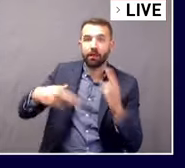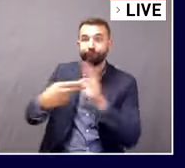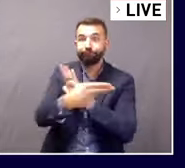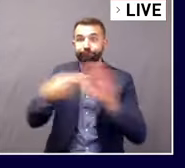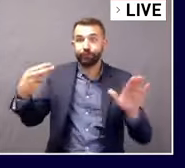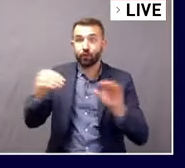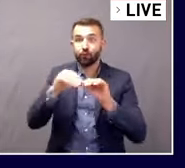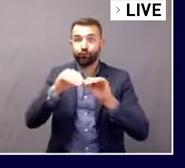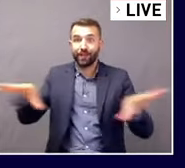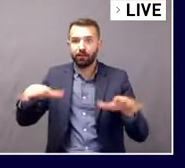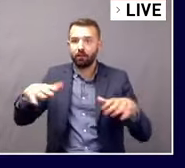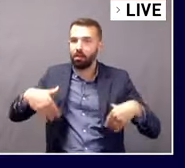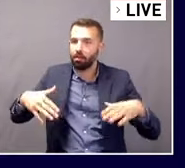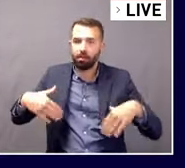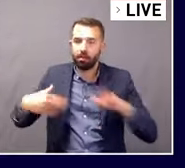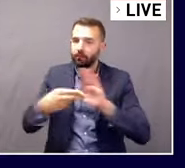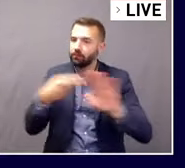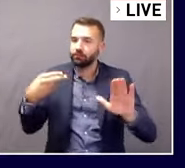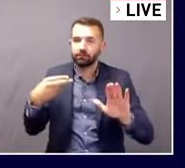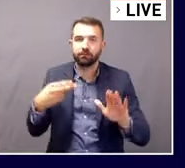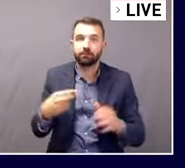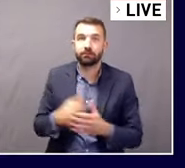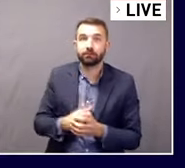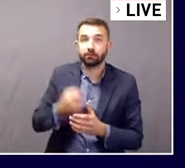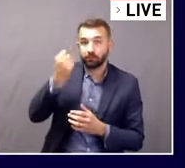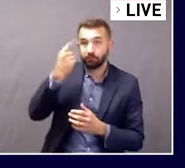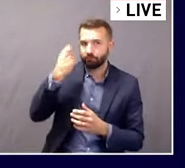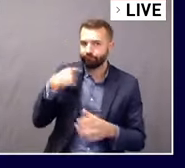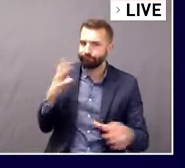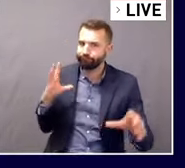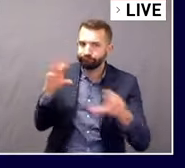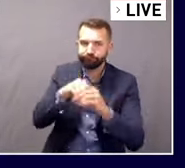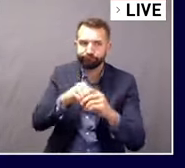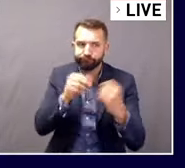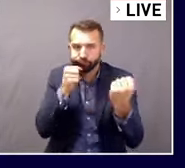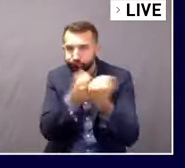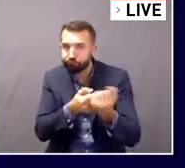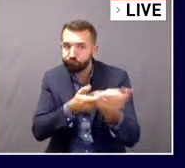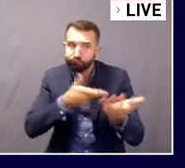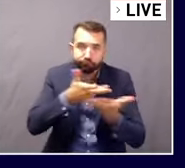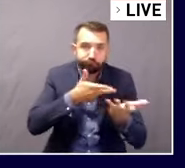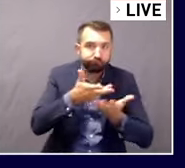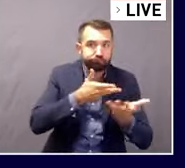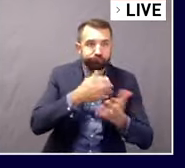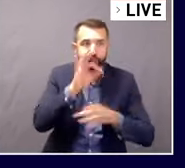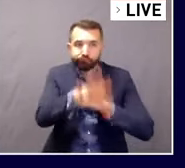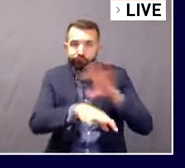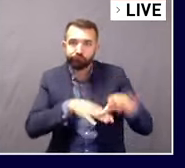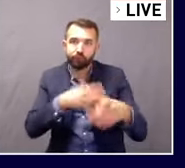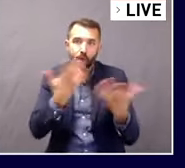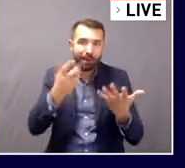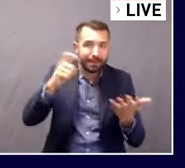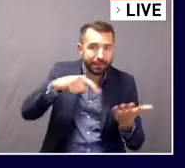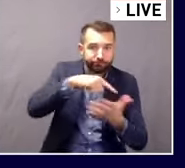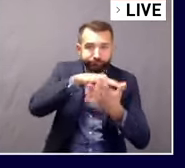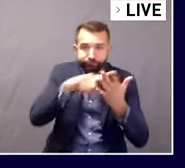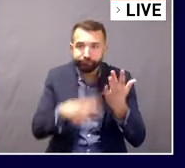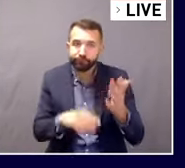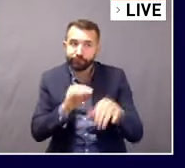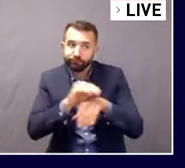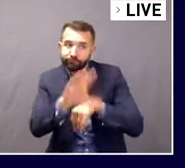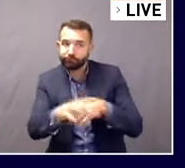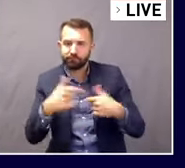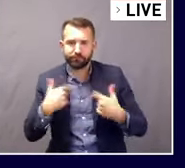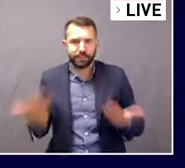we opened up a regular line of communication with school officials, and we have made ourselves available to them